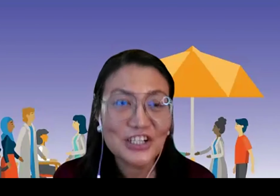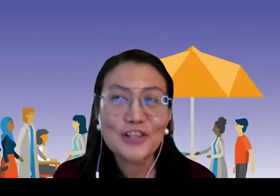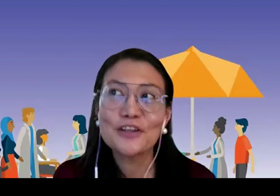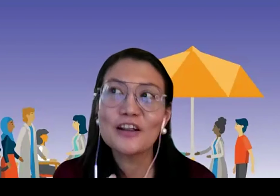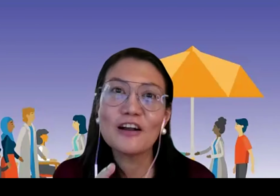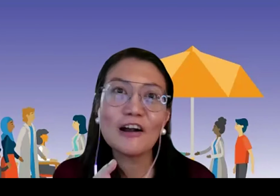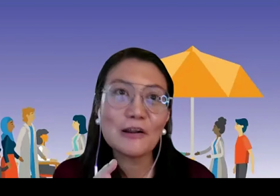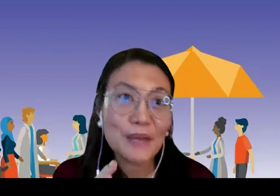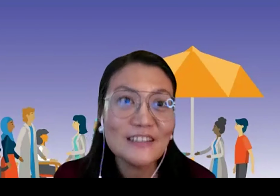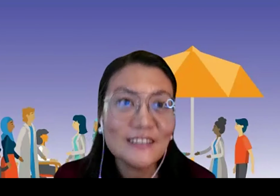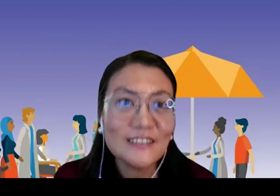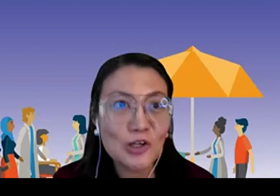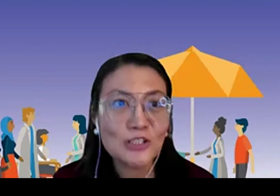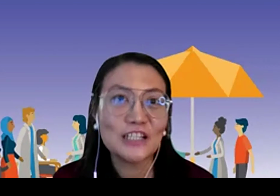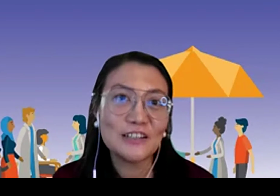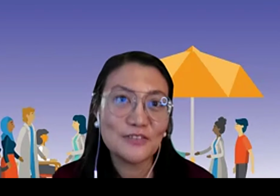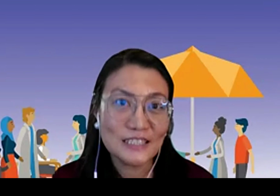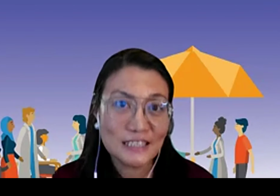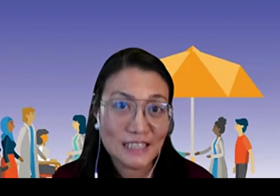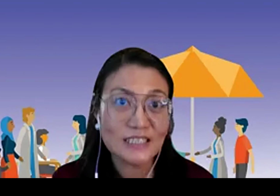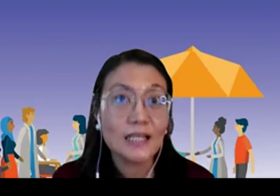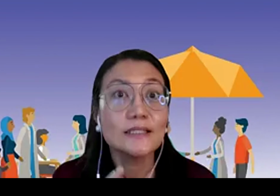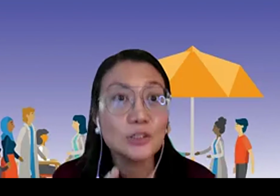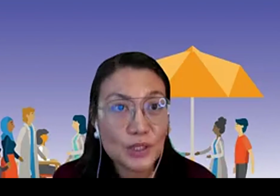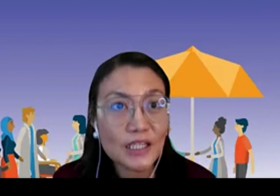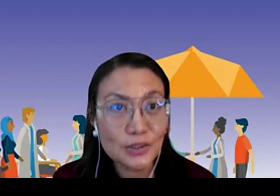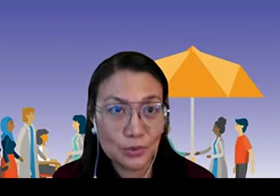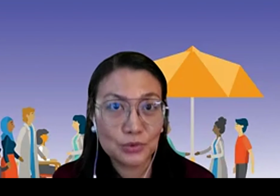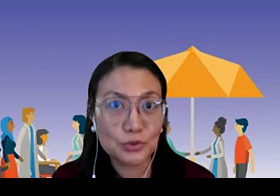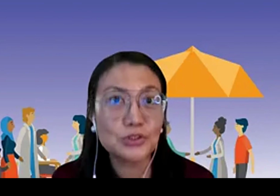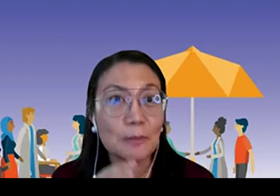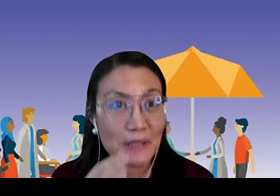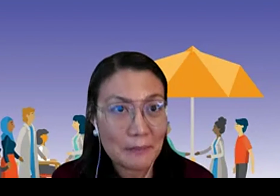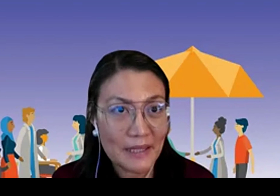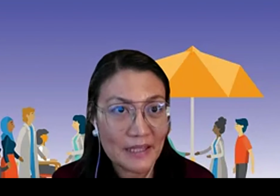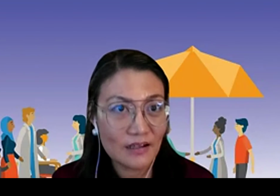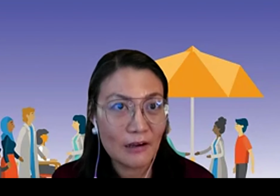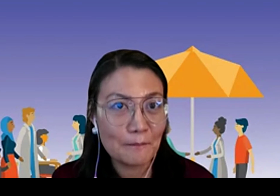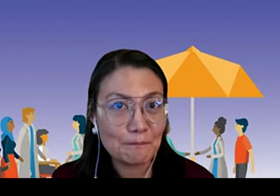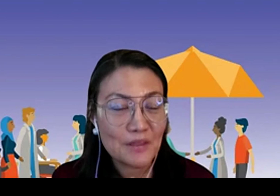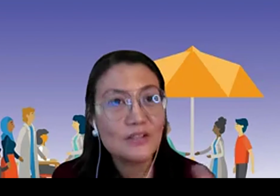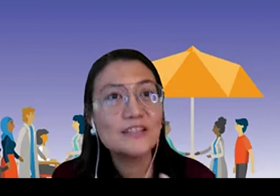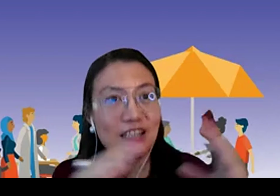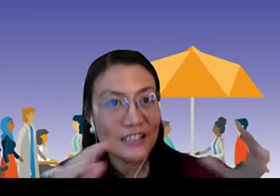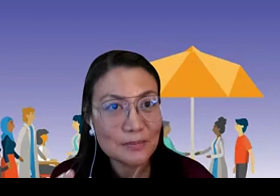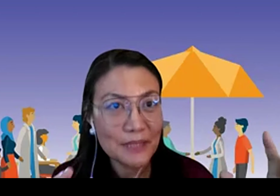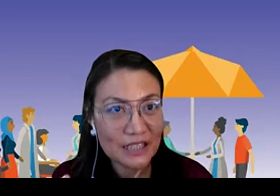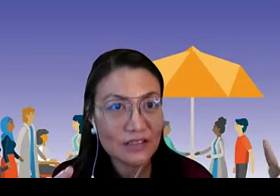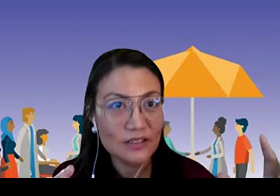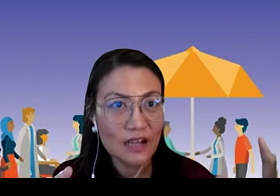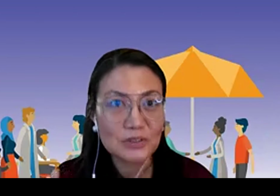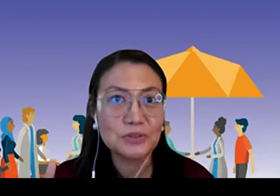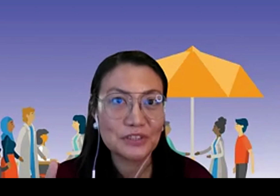age, there are many technological advances that we can do to supplement these